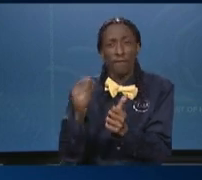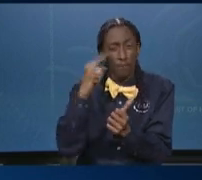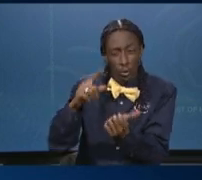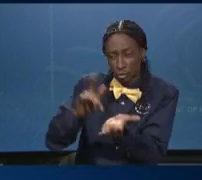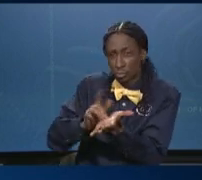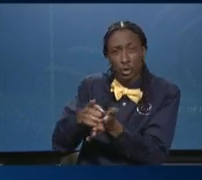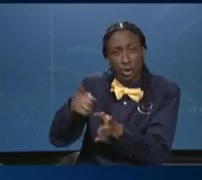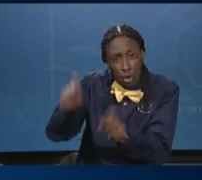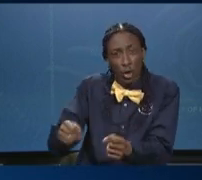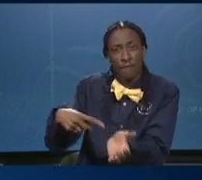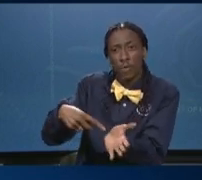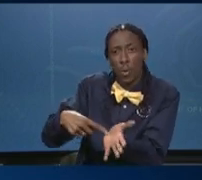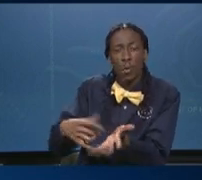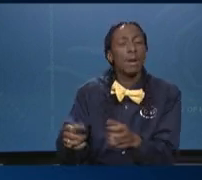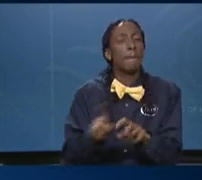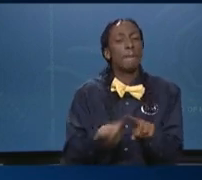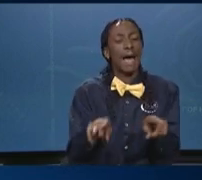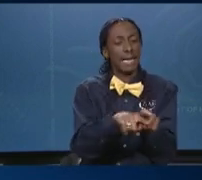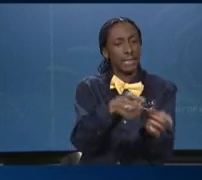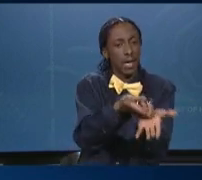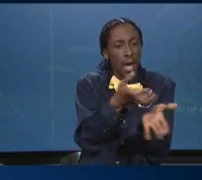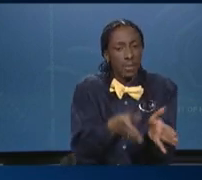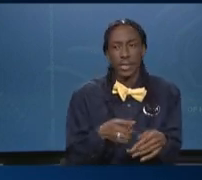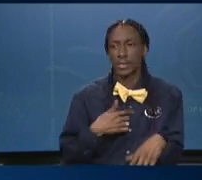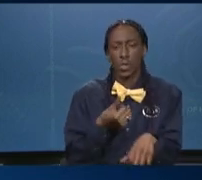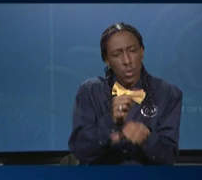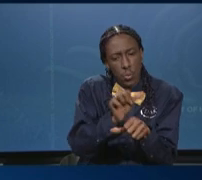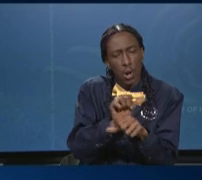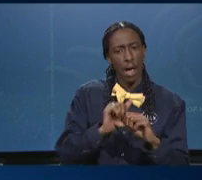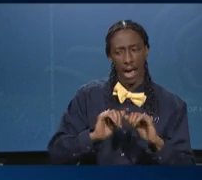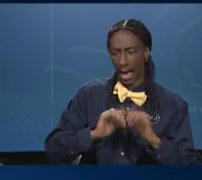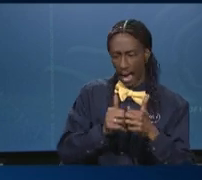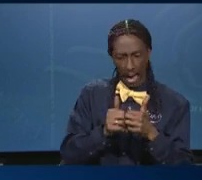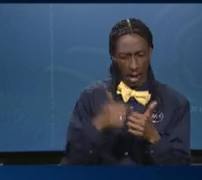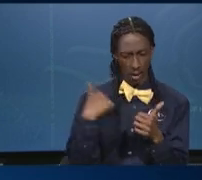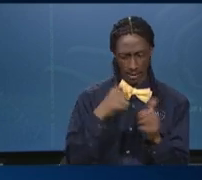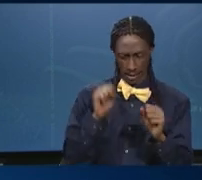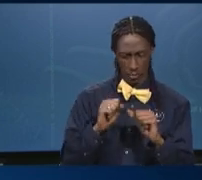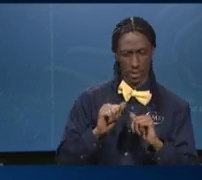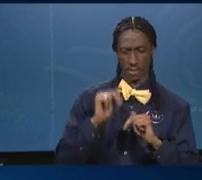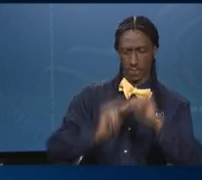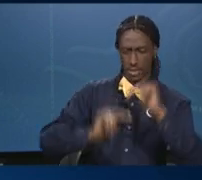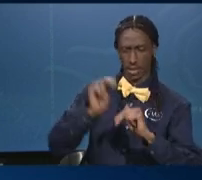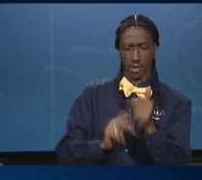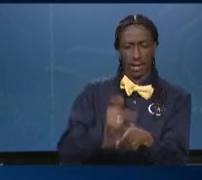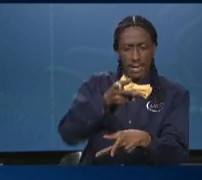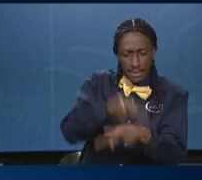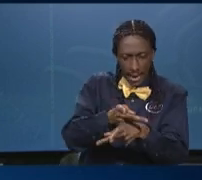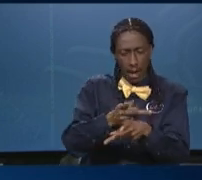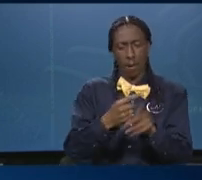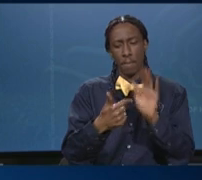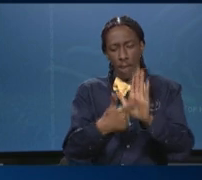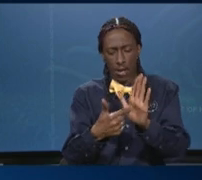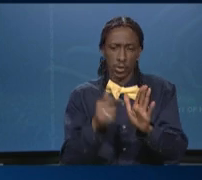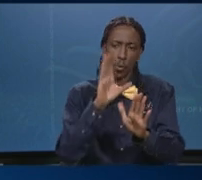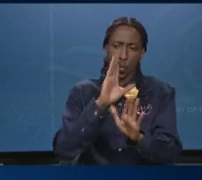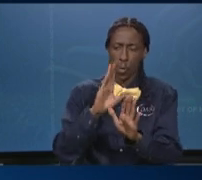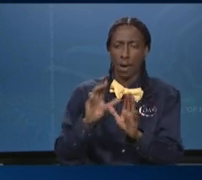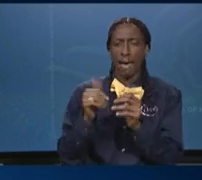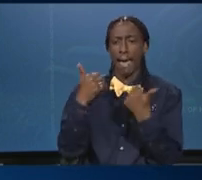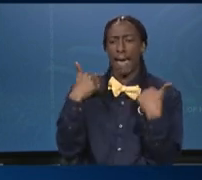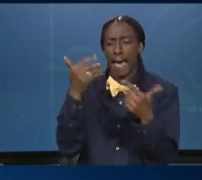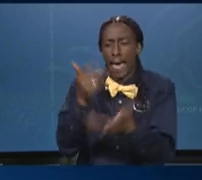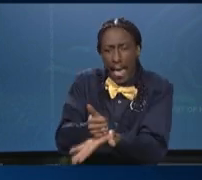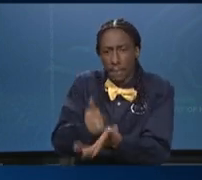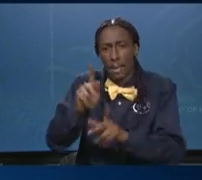an economist, working on how do we build these care models that are going to keep people healthy, keep them out of the hospital, but then the high cost of